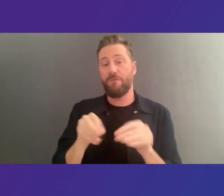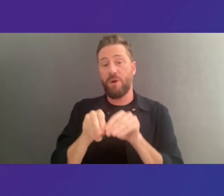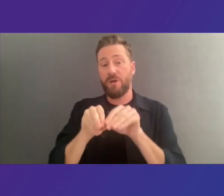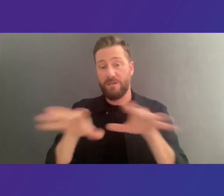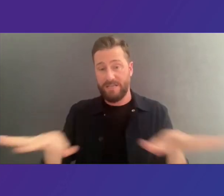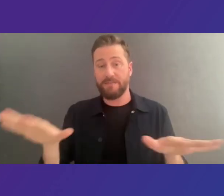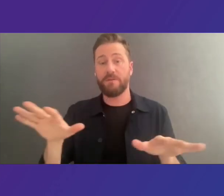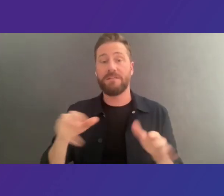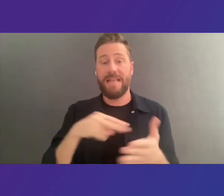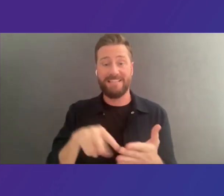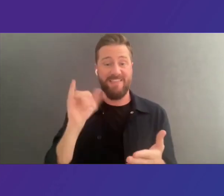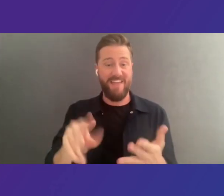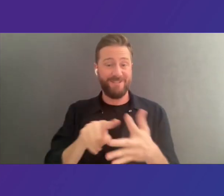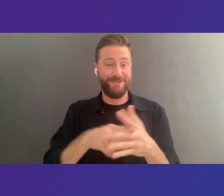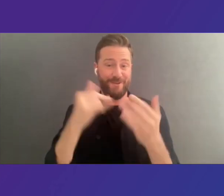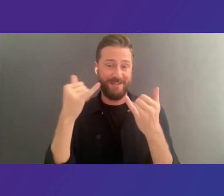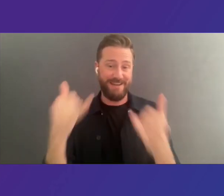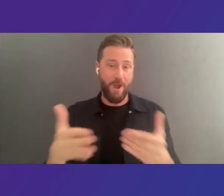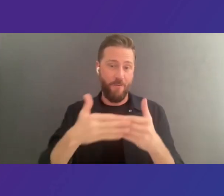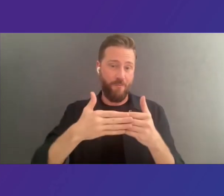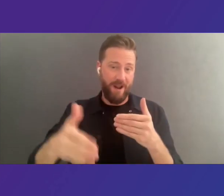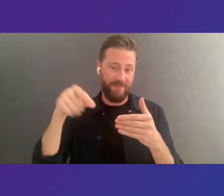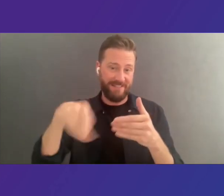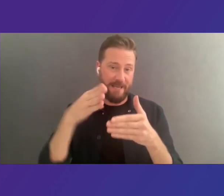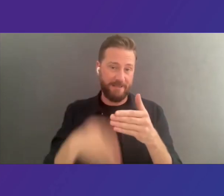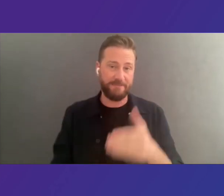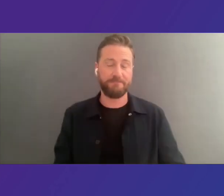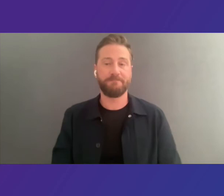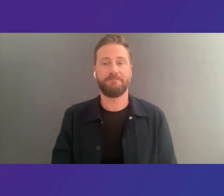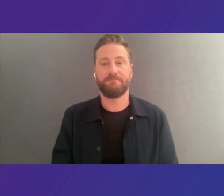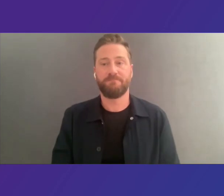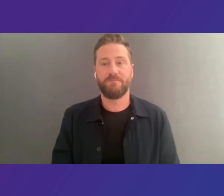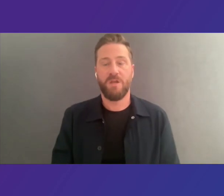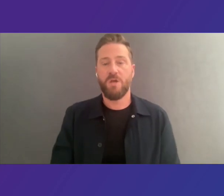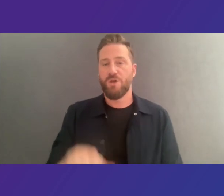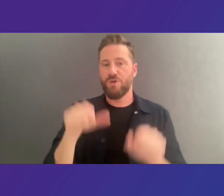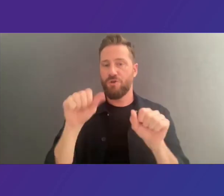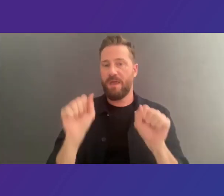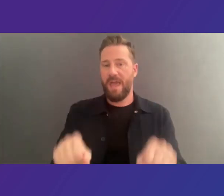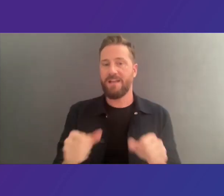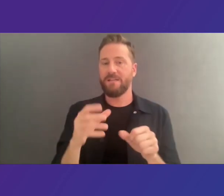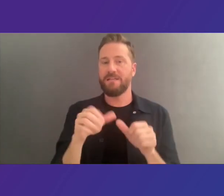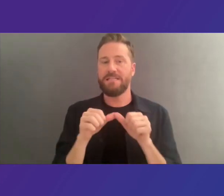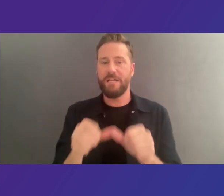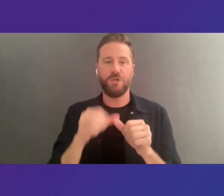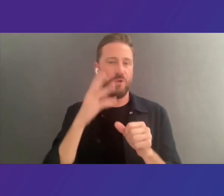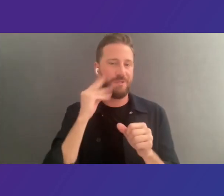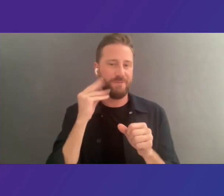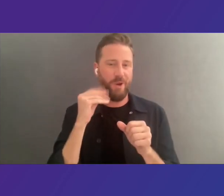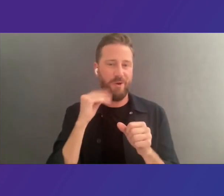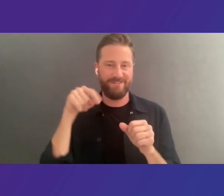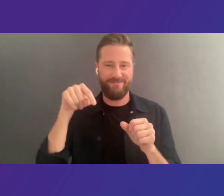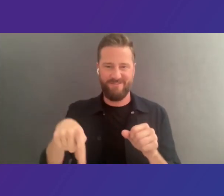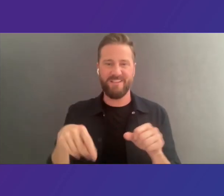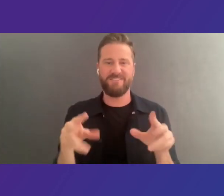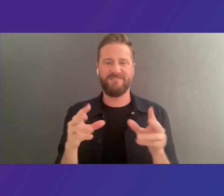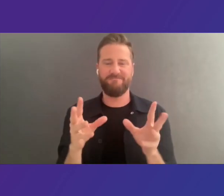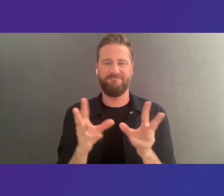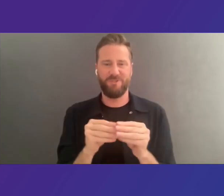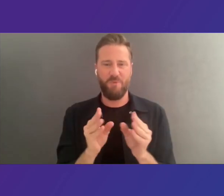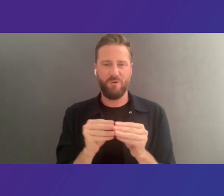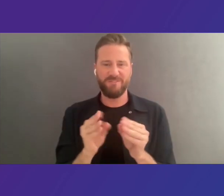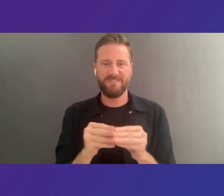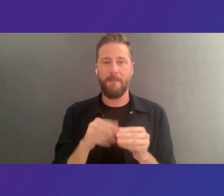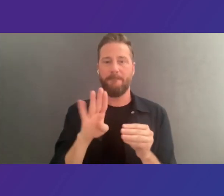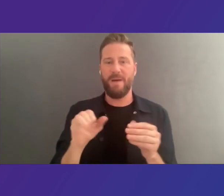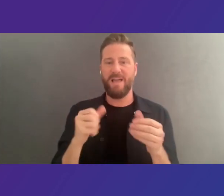That starts now, right after this session. You can continue to experience the symposium by visiting our sponsors